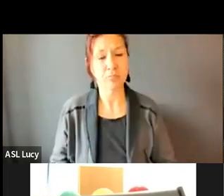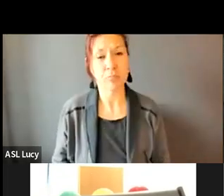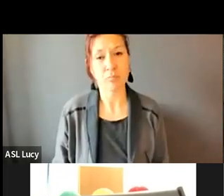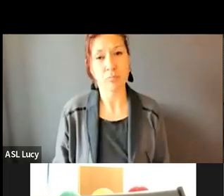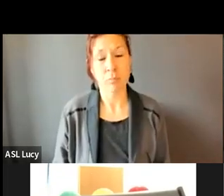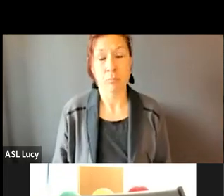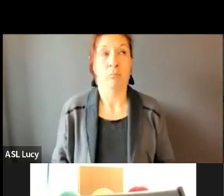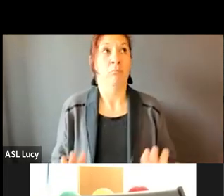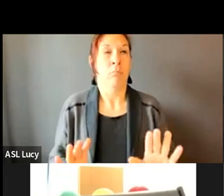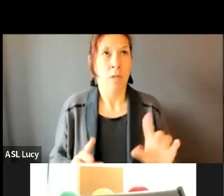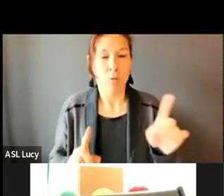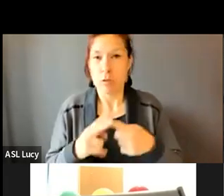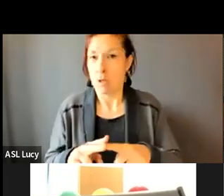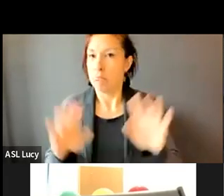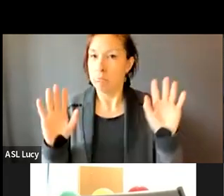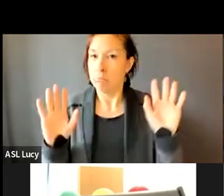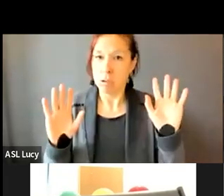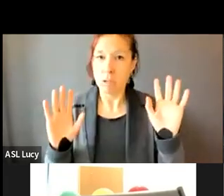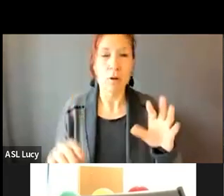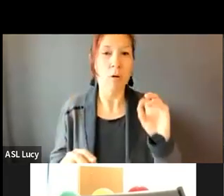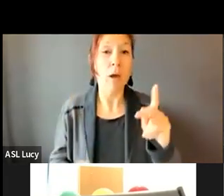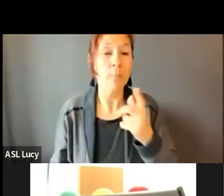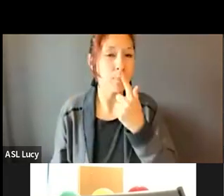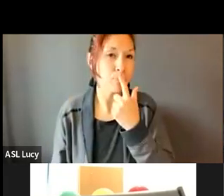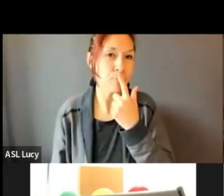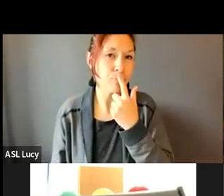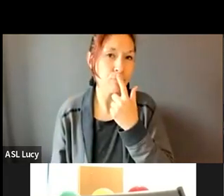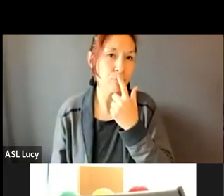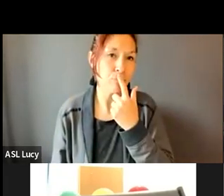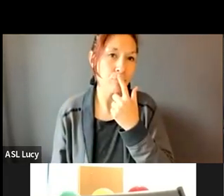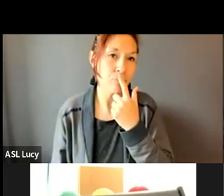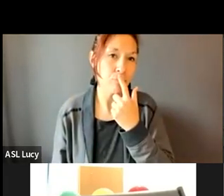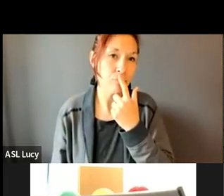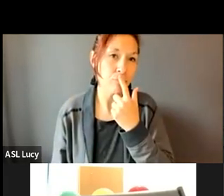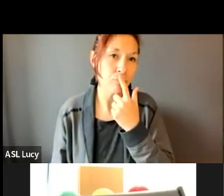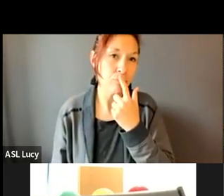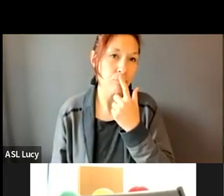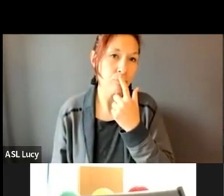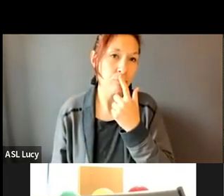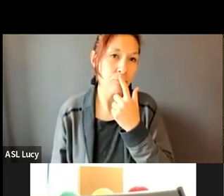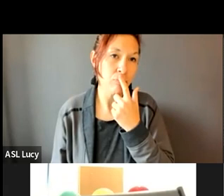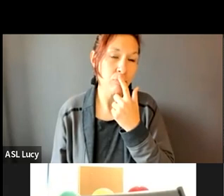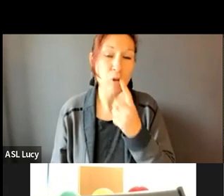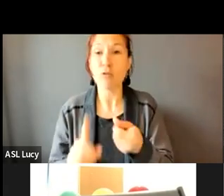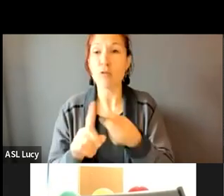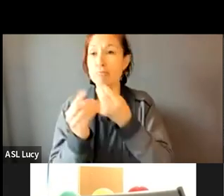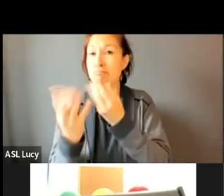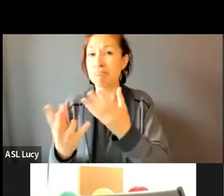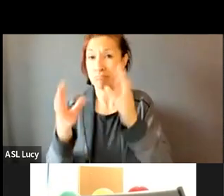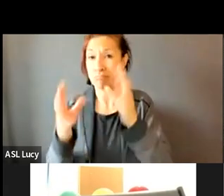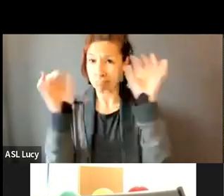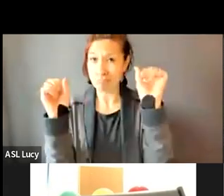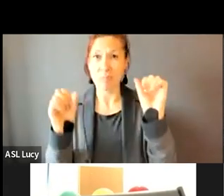I don't know where to start superintendent I I guess it makes sense just to say how thankful I am to you and for your leadership